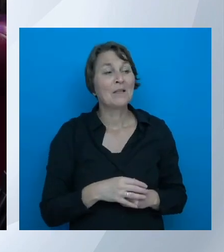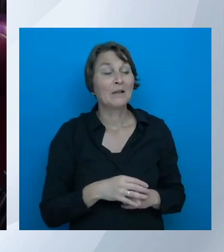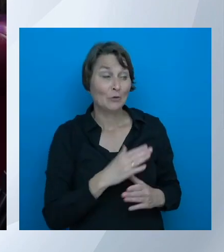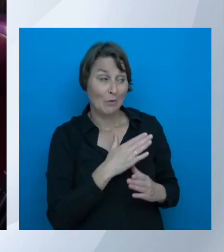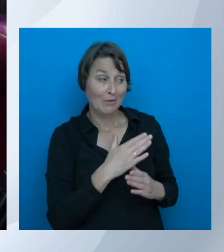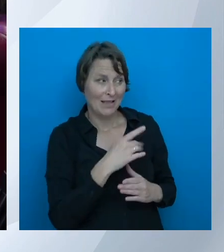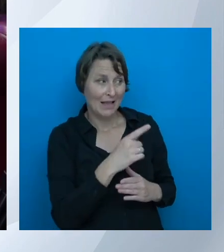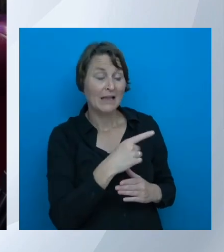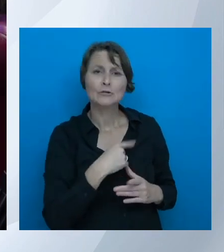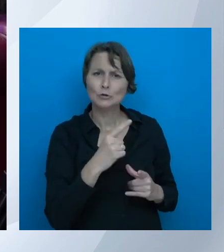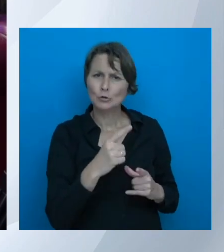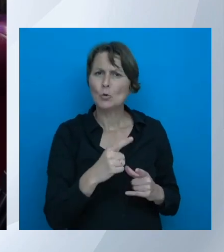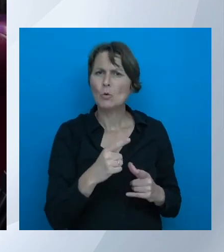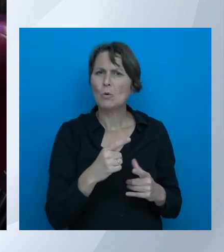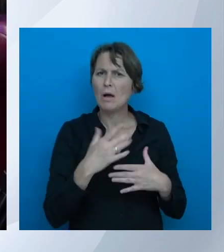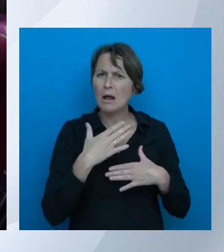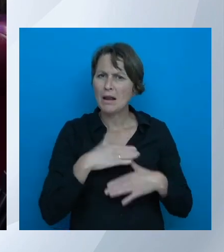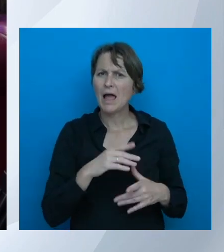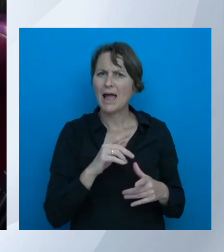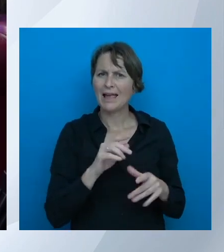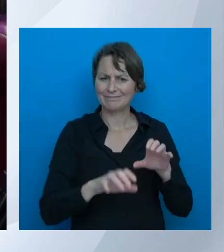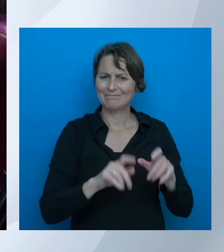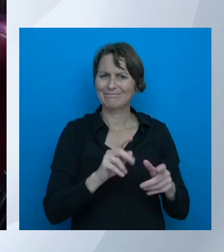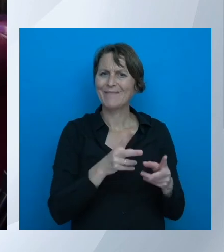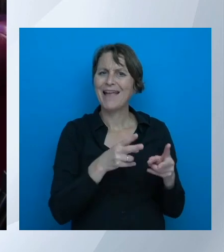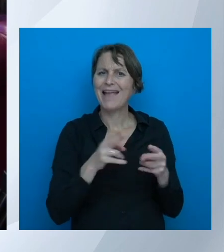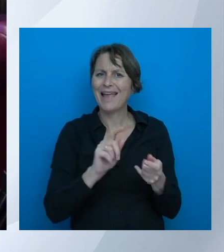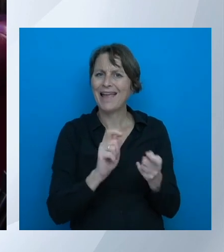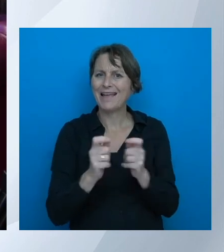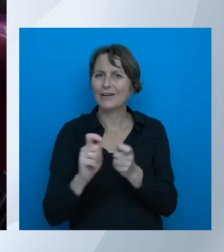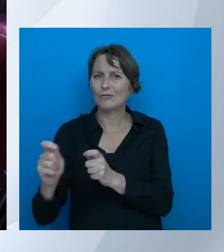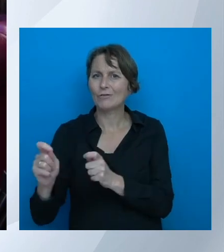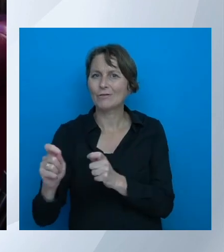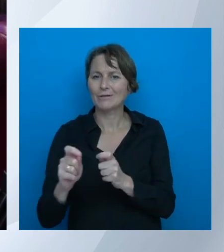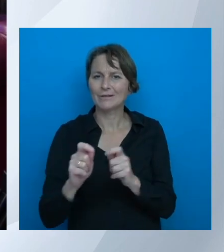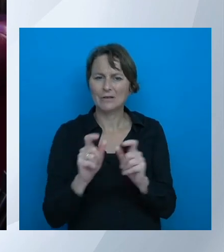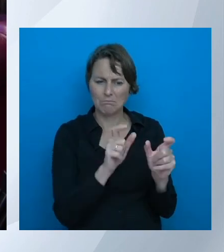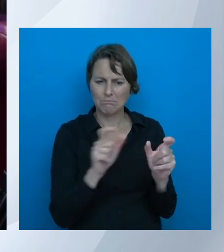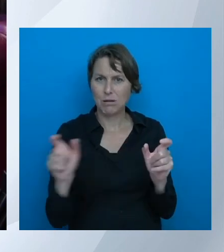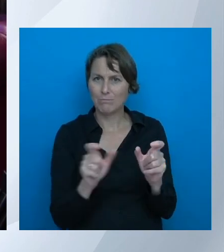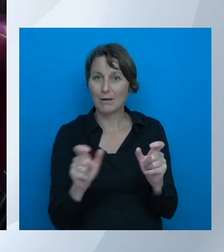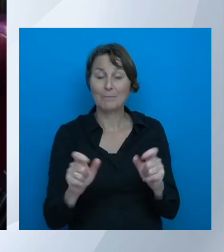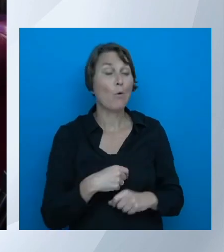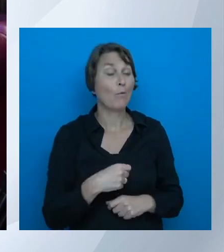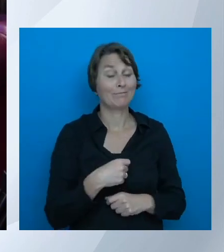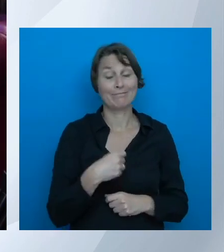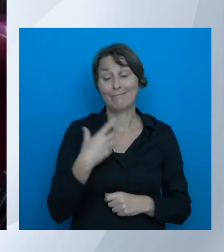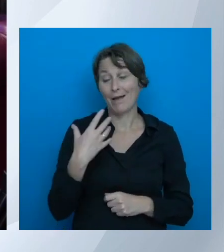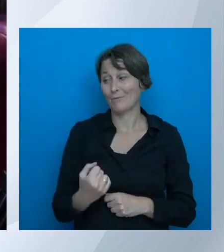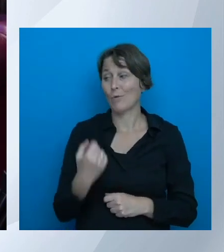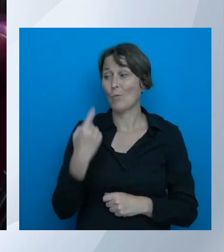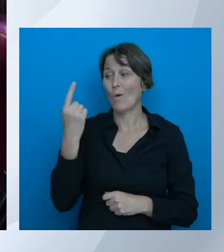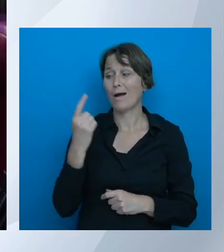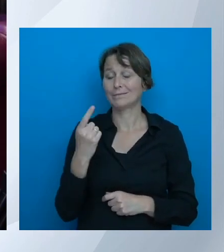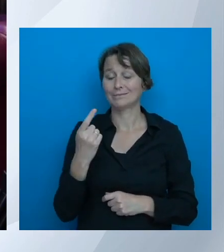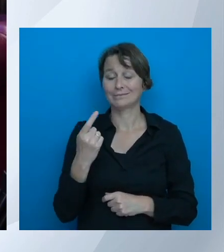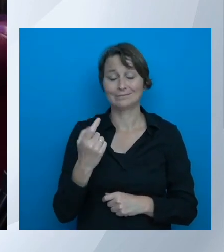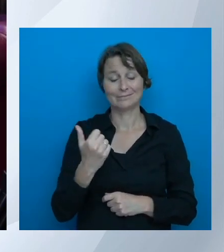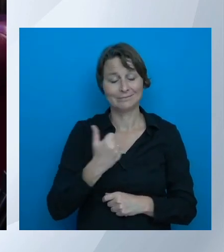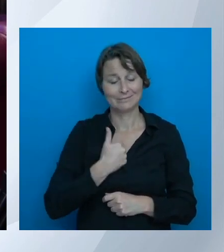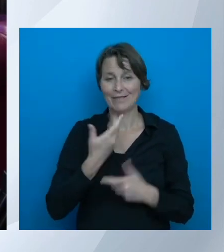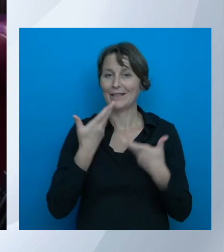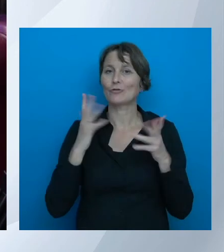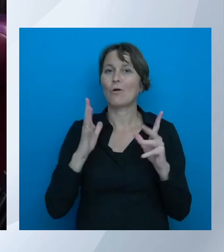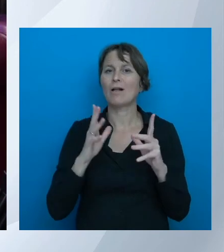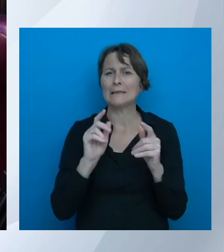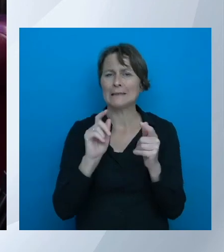files? I have an editor that is just for that. Okay. Fair enough. So I have all the plugins I can